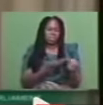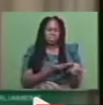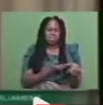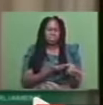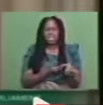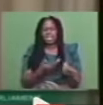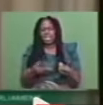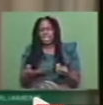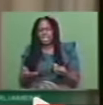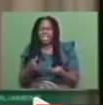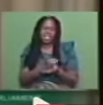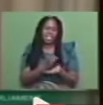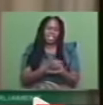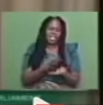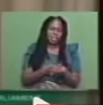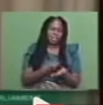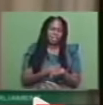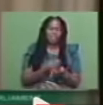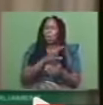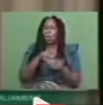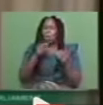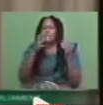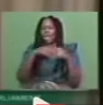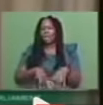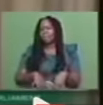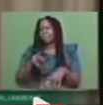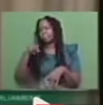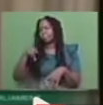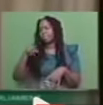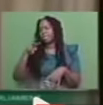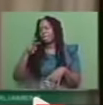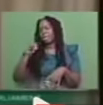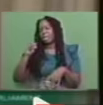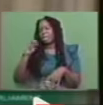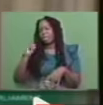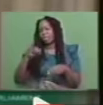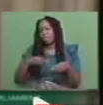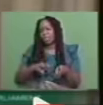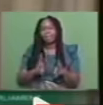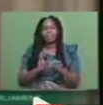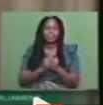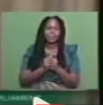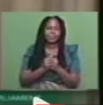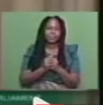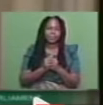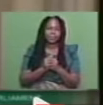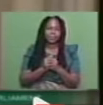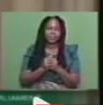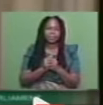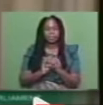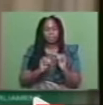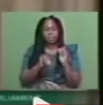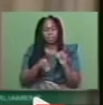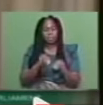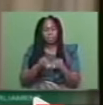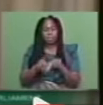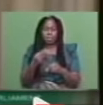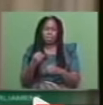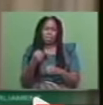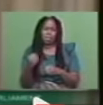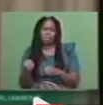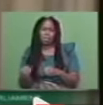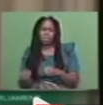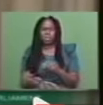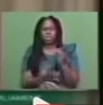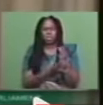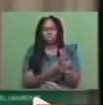PNM style. Then $8 million was allocated to telecom companies for the provision of broadband